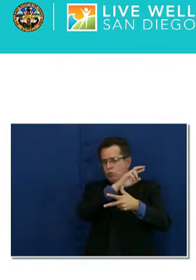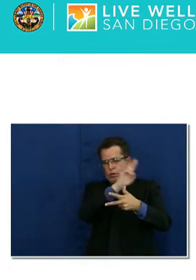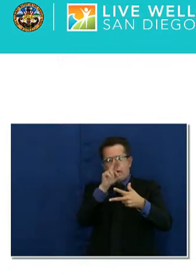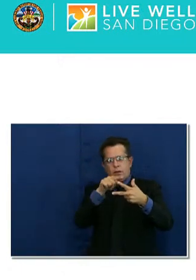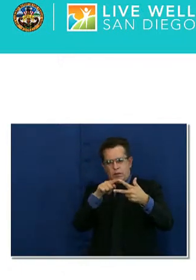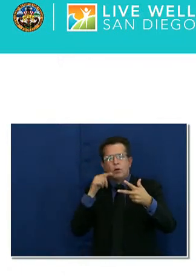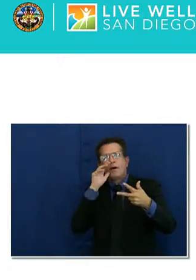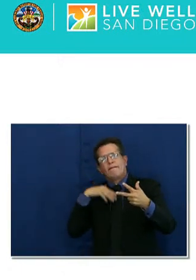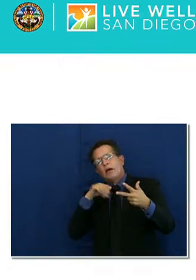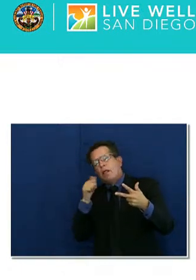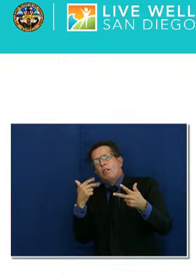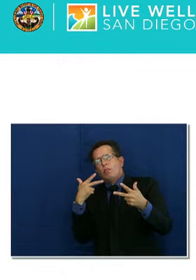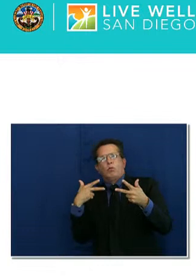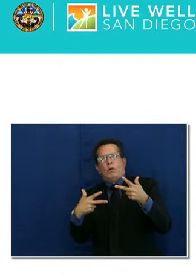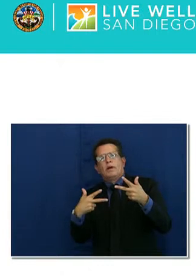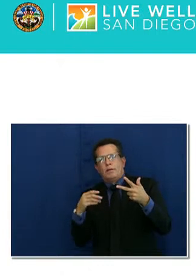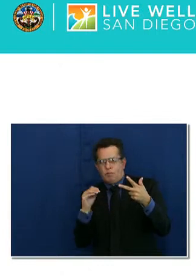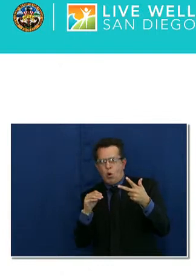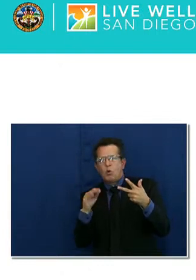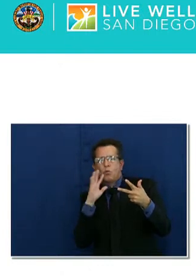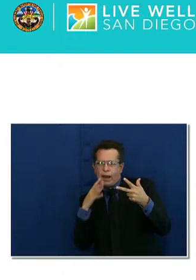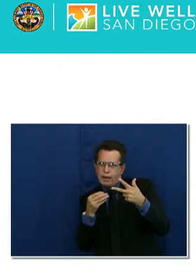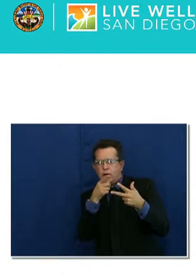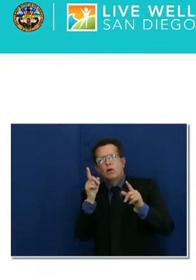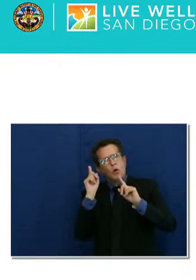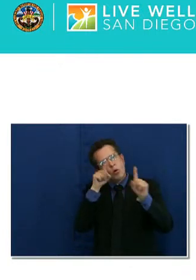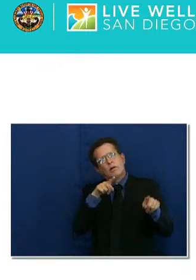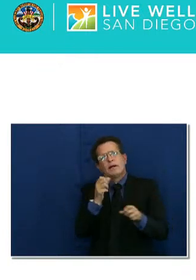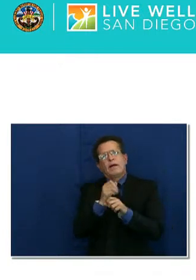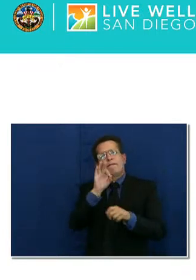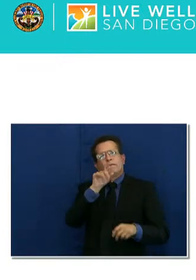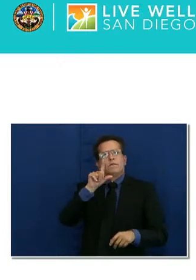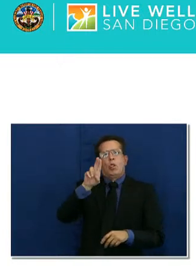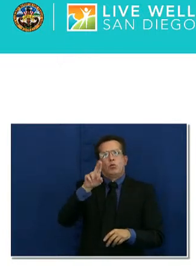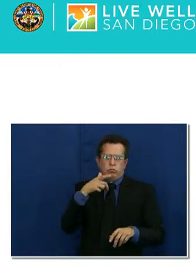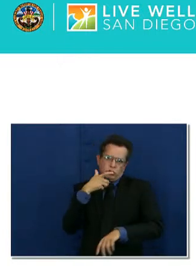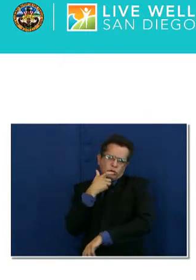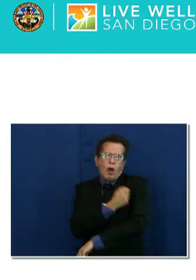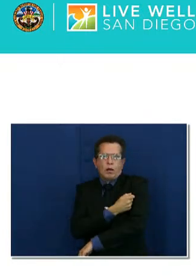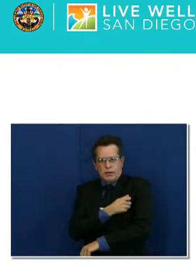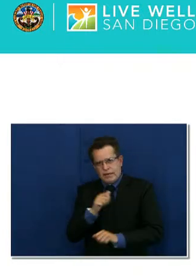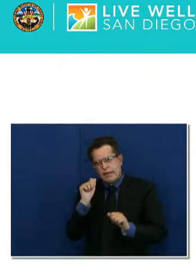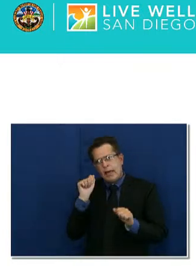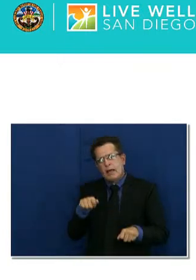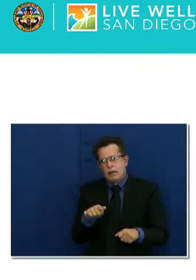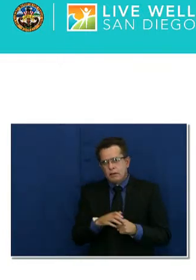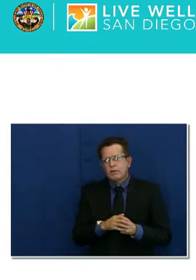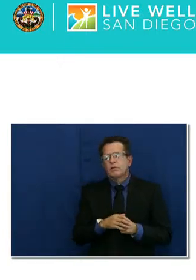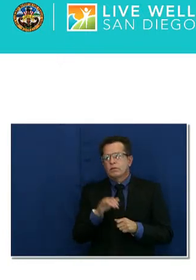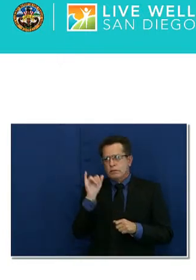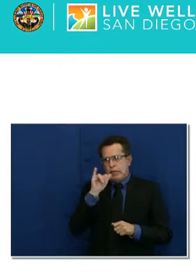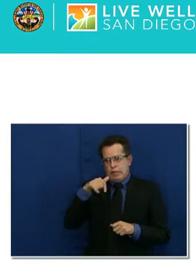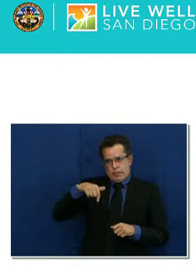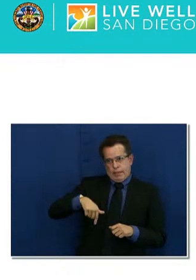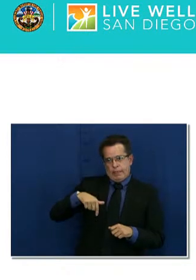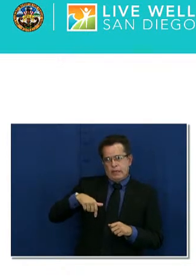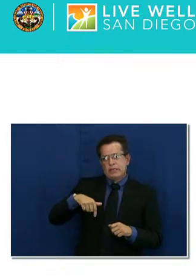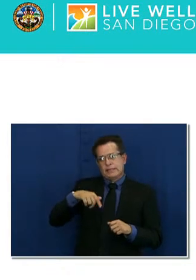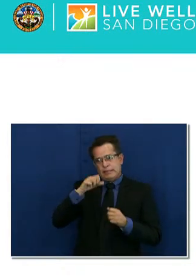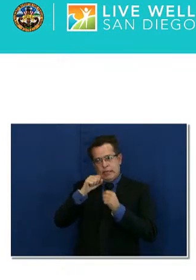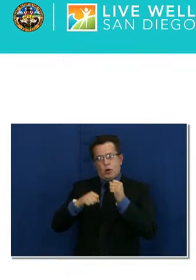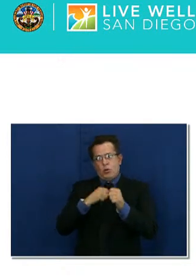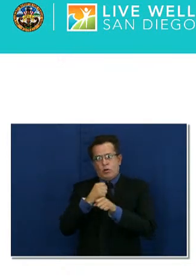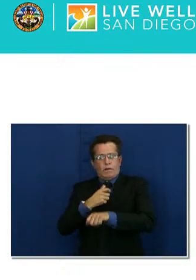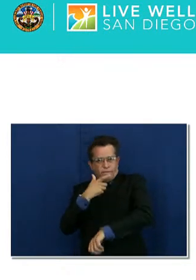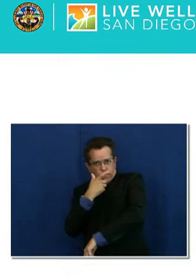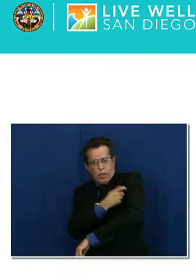listed here. I am happy also to report that seasonal flu vaccinations are being recorded